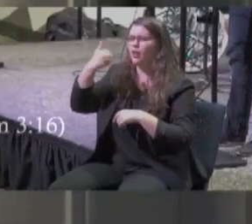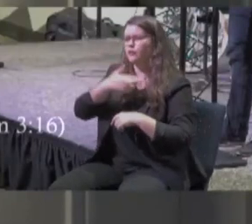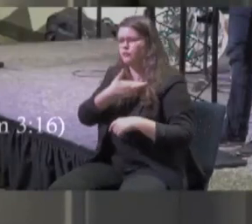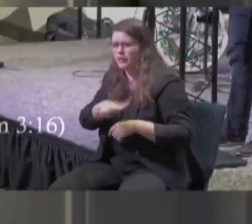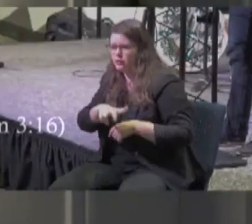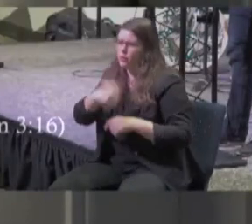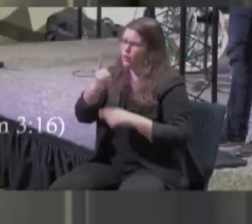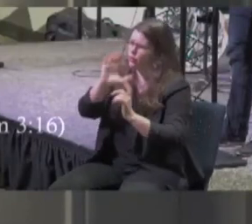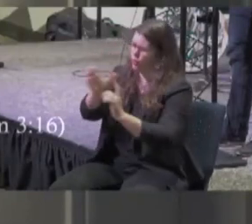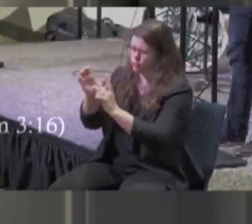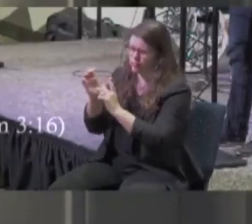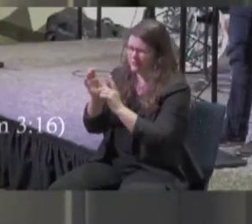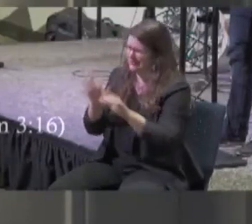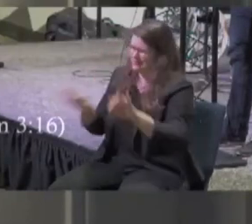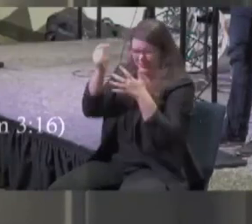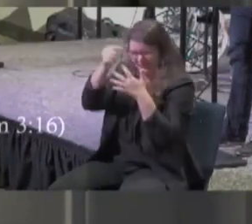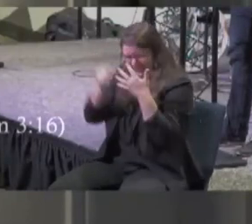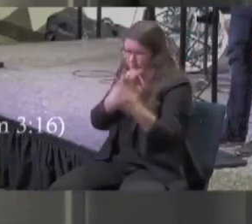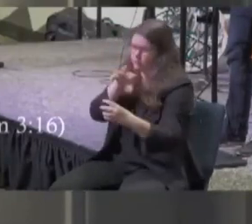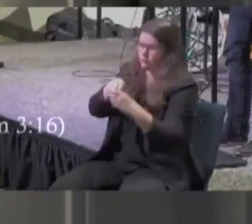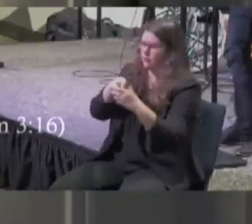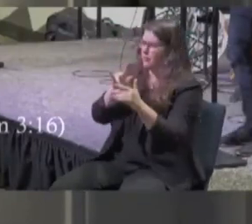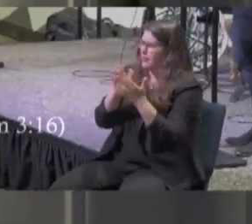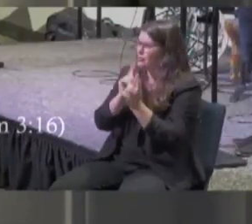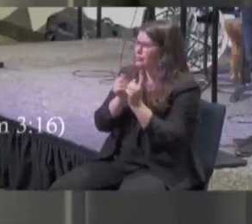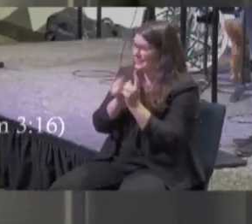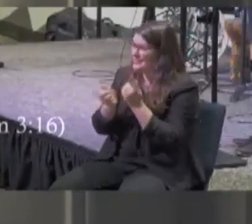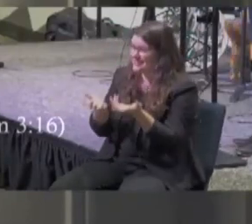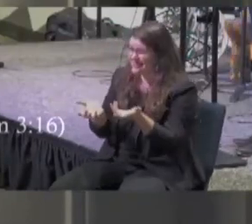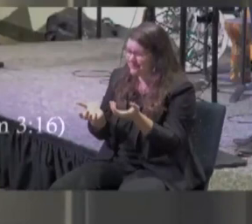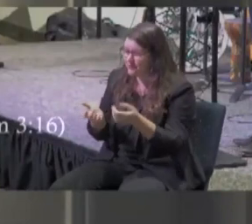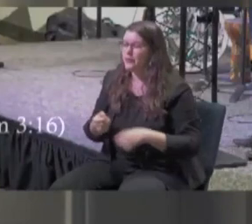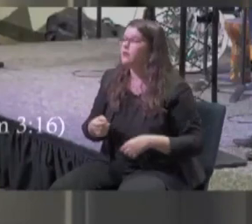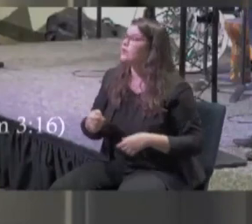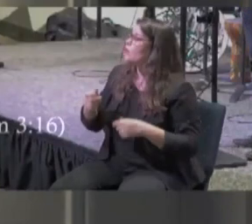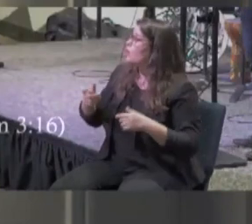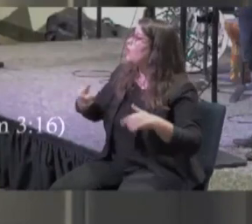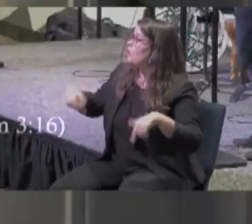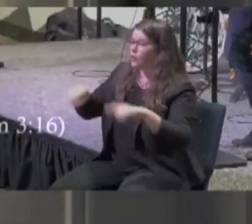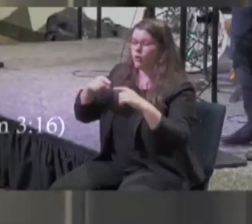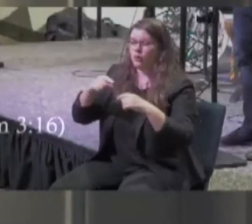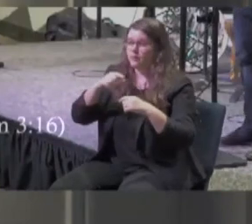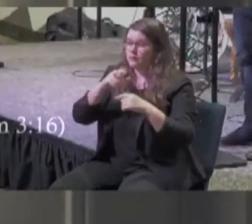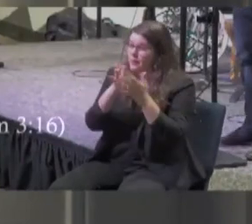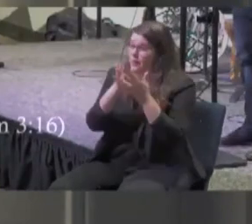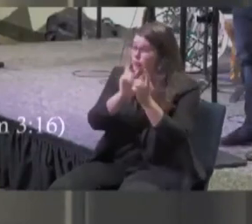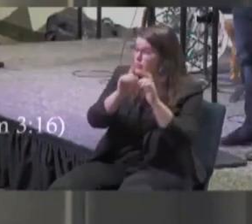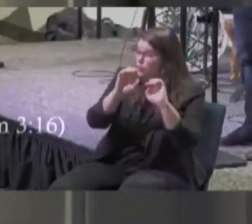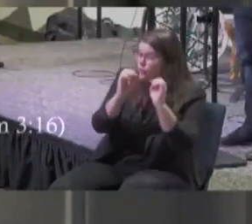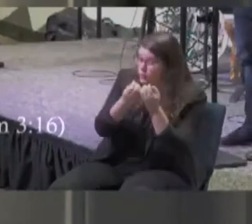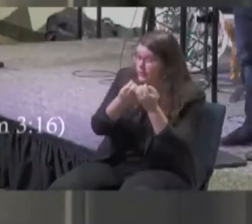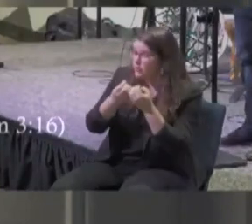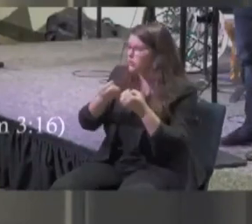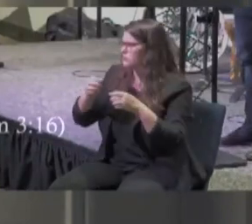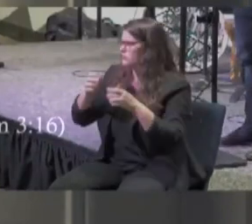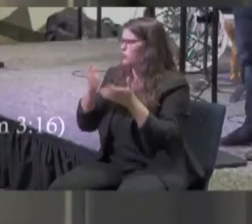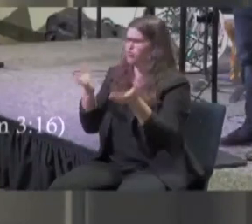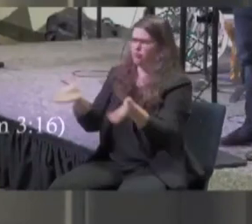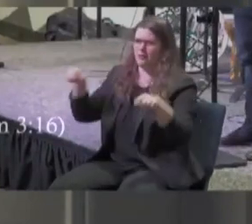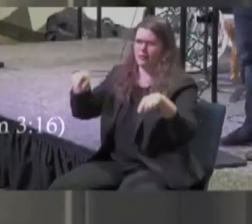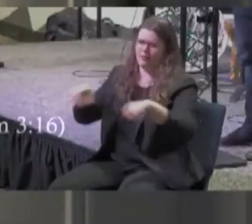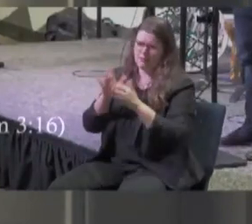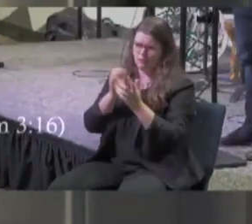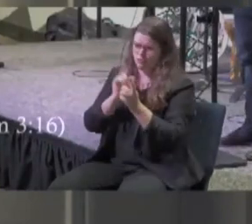As for quality assurance, when our Bible translation organizations or our professional community as a whole express Bible